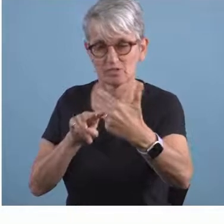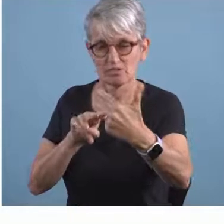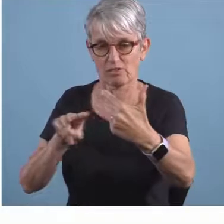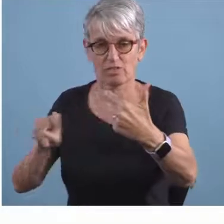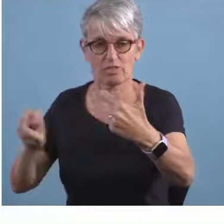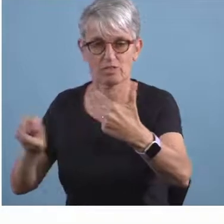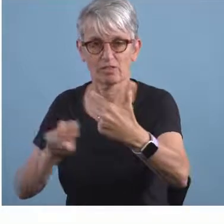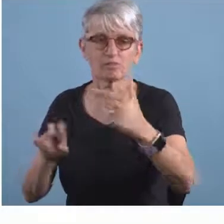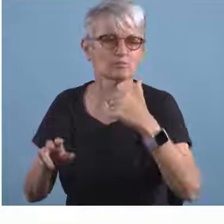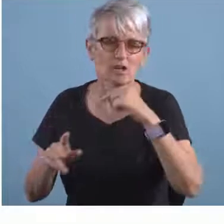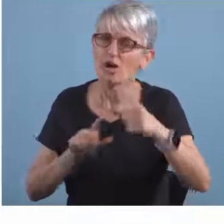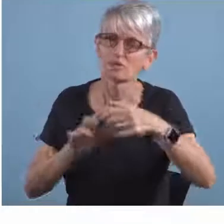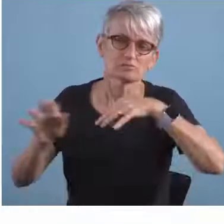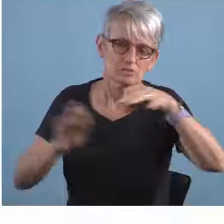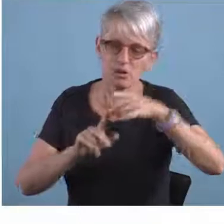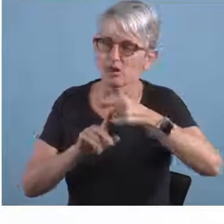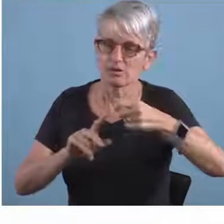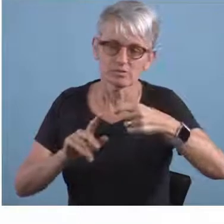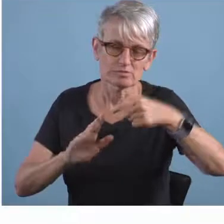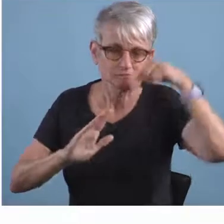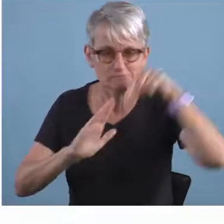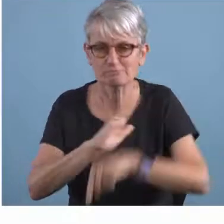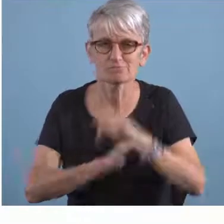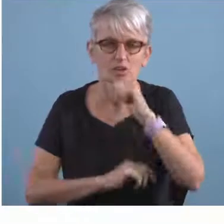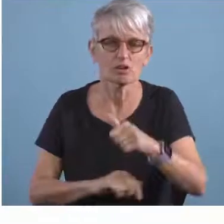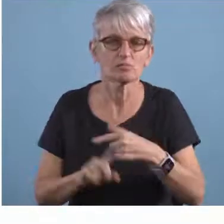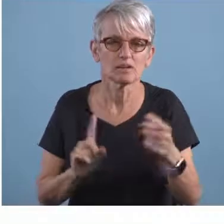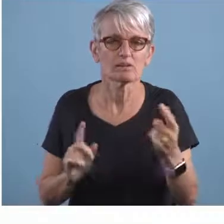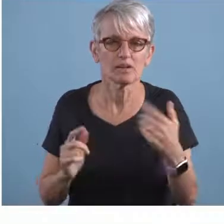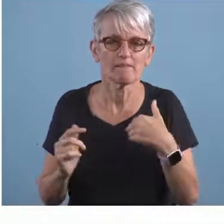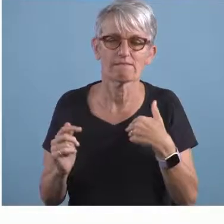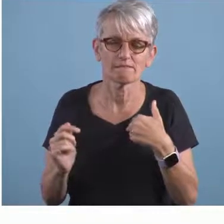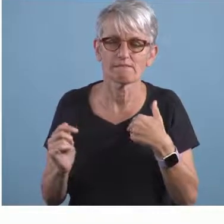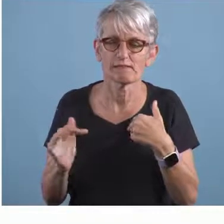And I'm not going to go into great detail about this, but there are